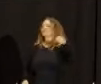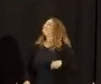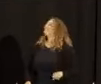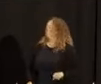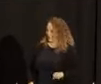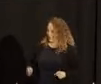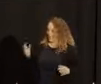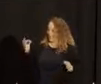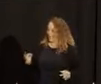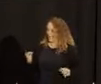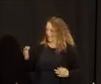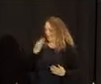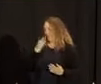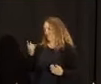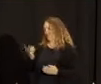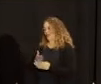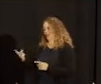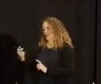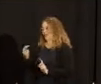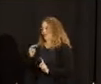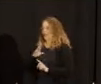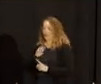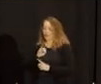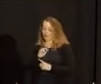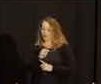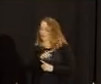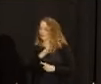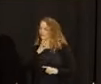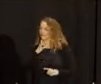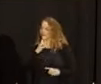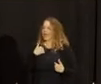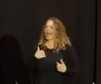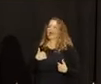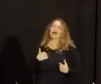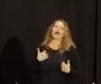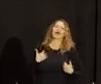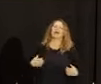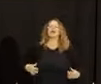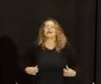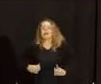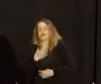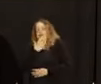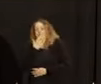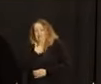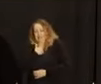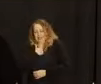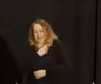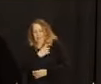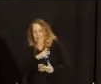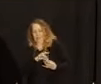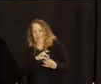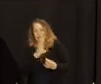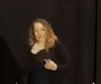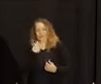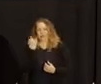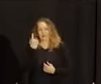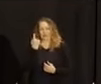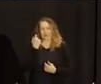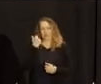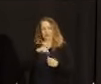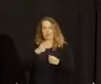both for sharing your perspectives there. Maria, as you talked, I kind of was chuckling to myself because I thought about, some of my